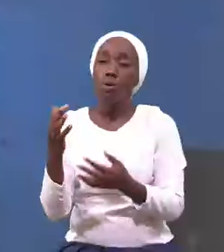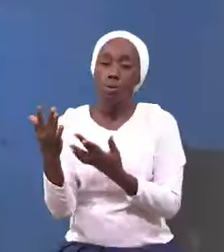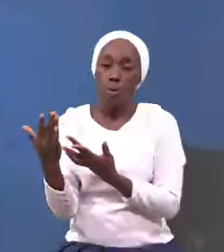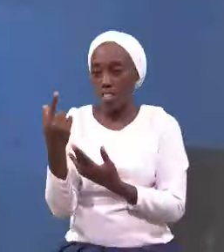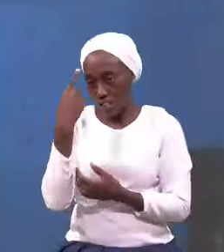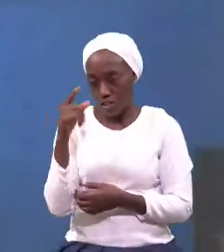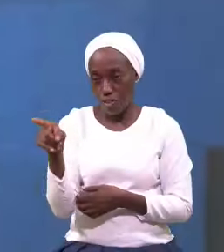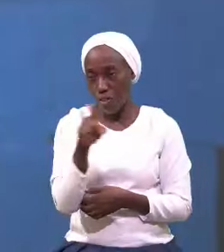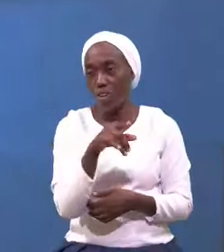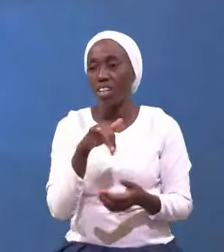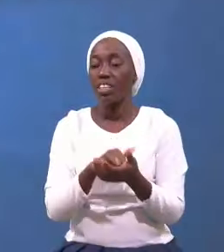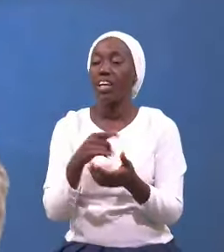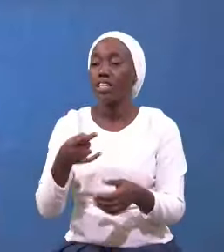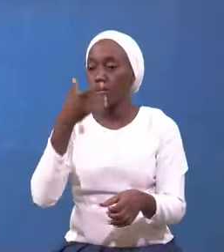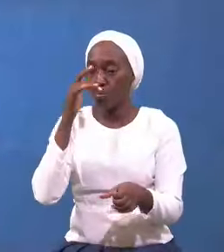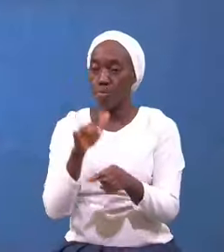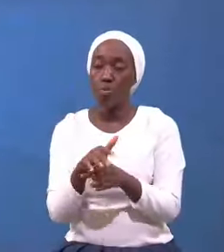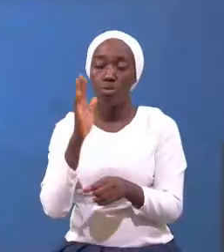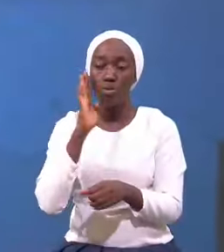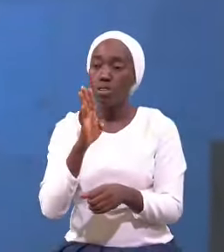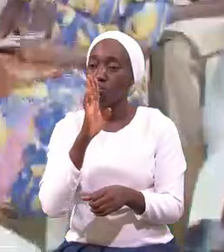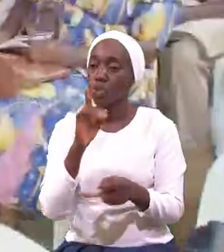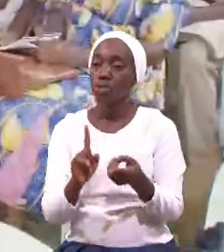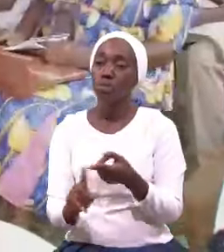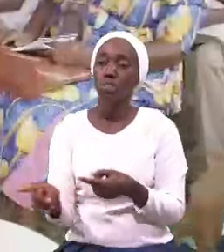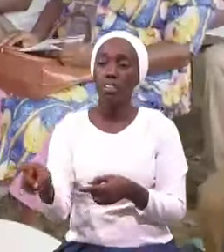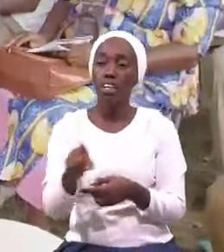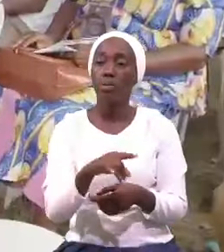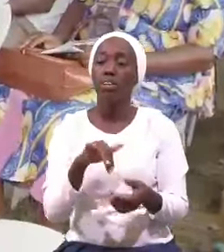promise will be unto them that are far off.